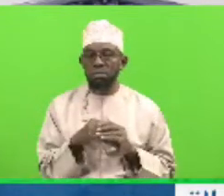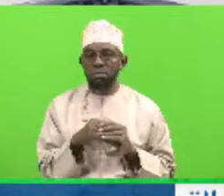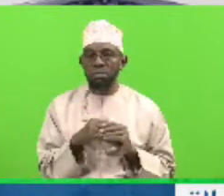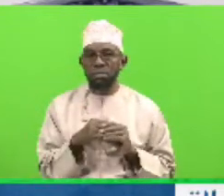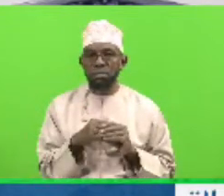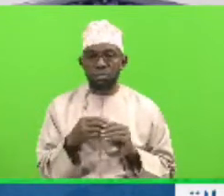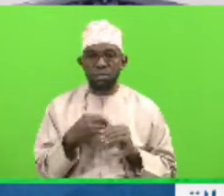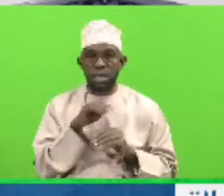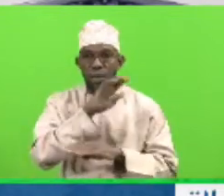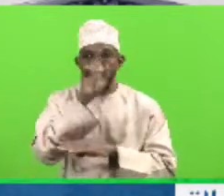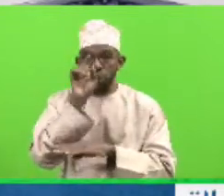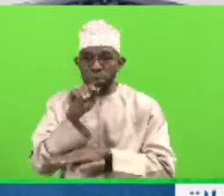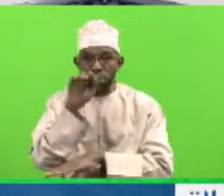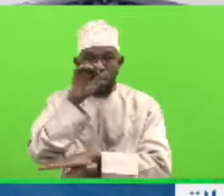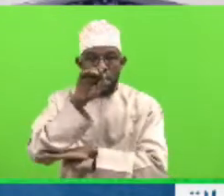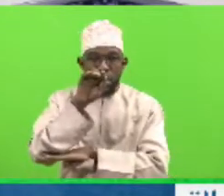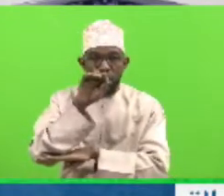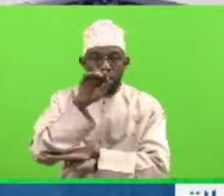I ask.